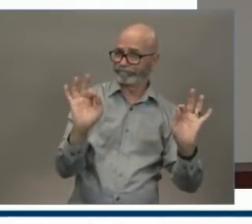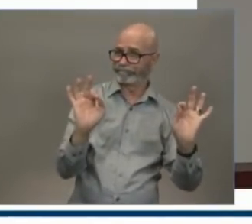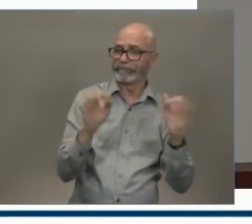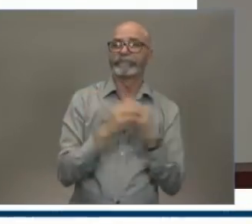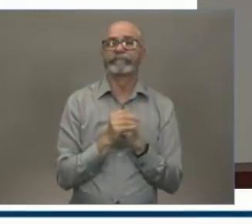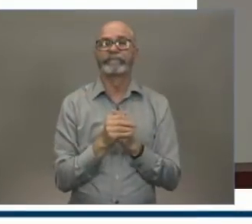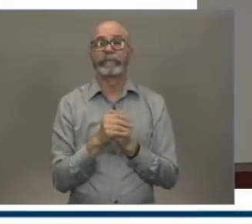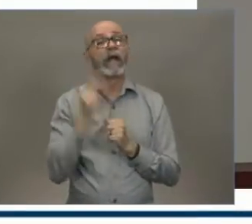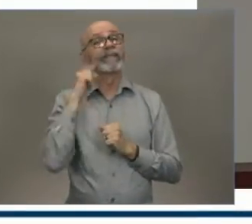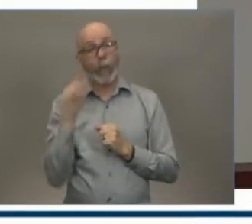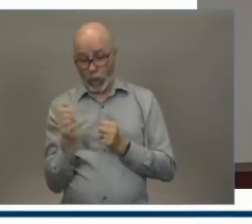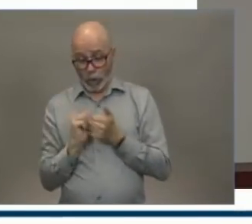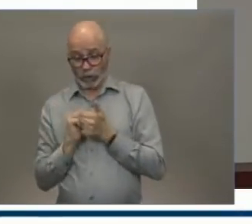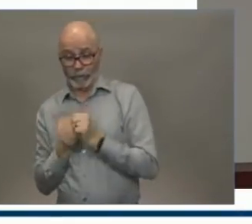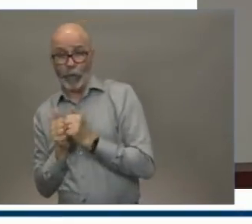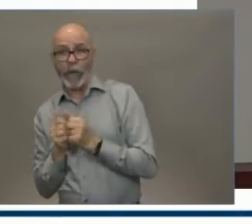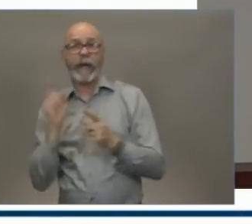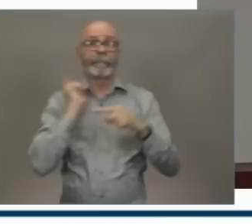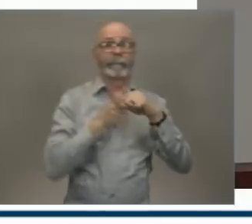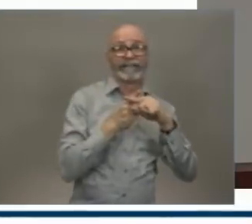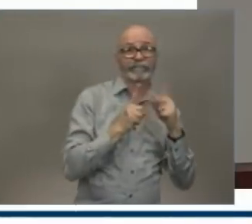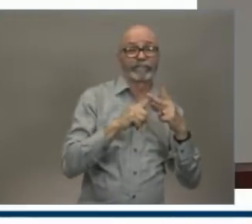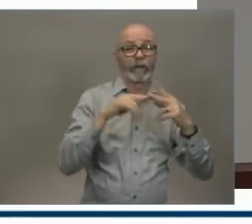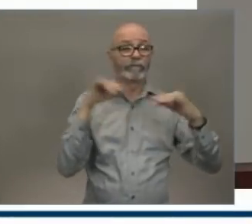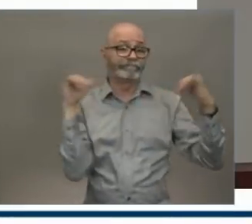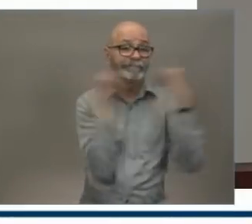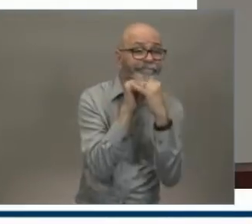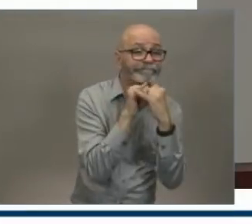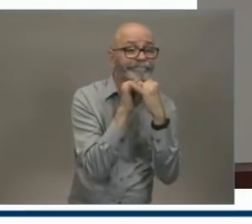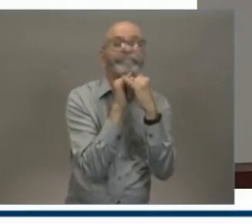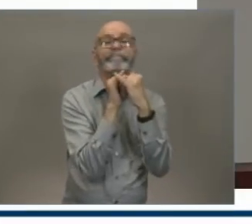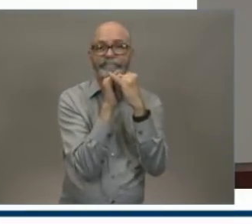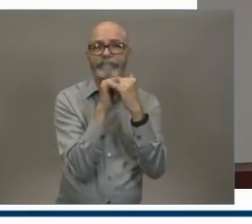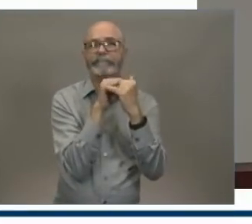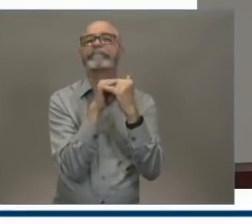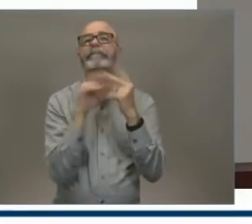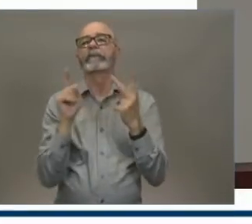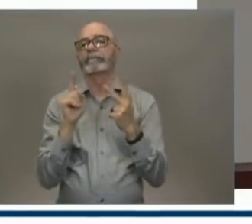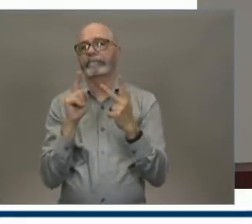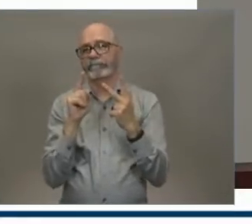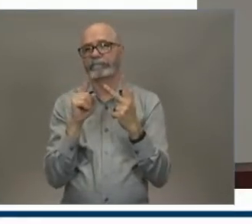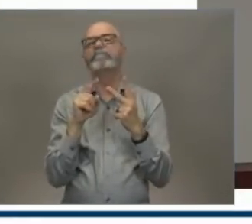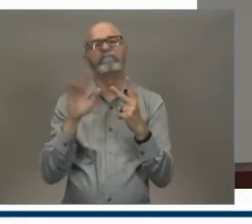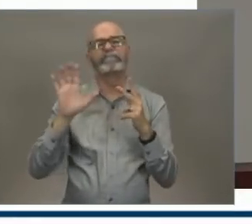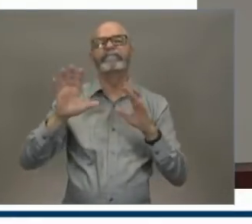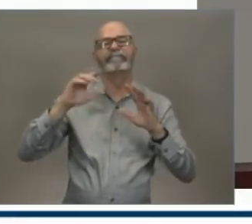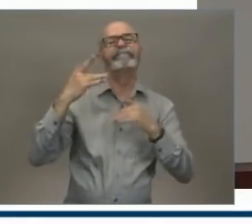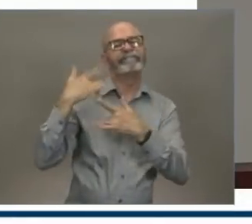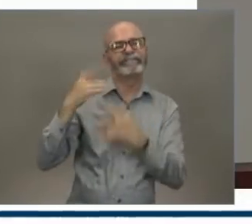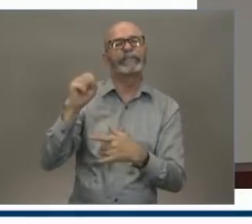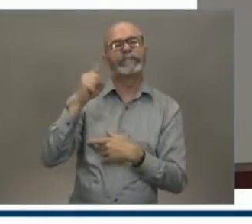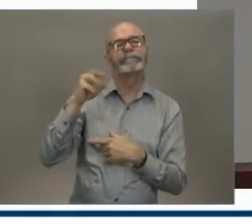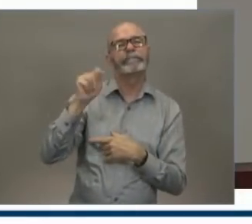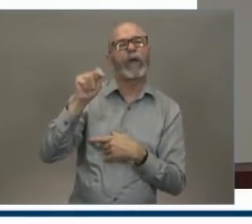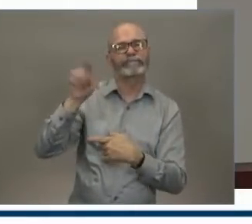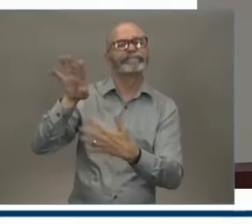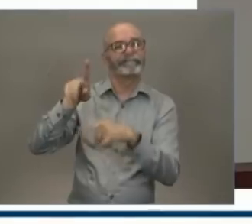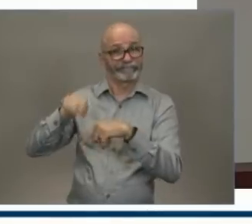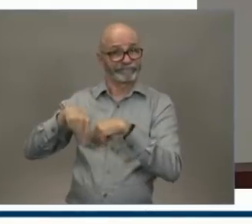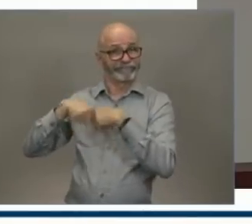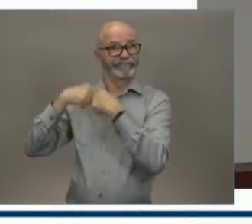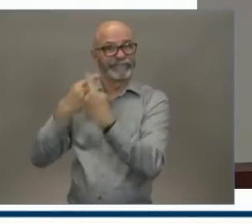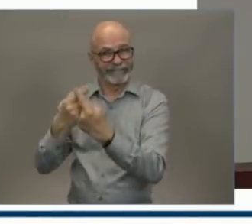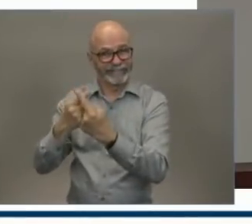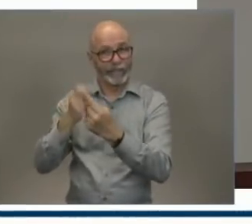they can happen within their regular competitive schedule, but tournaments will not be allowed. It's